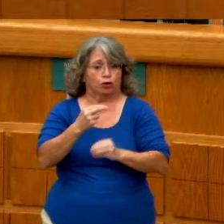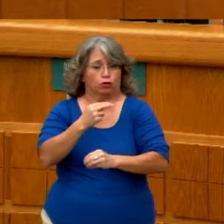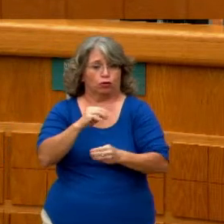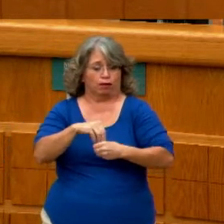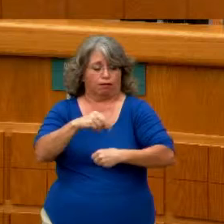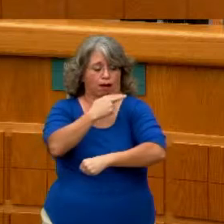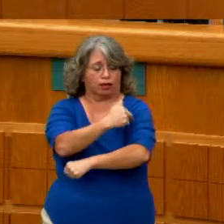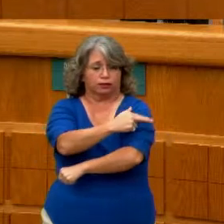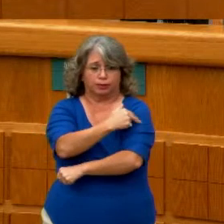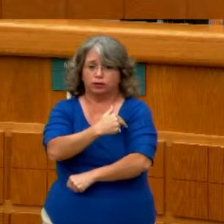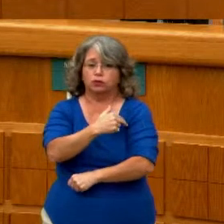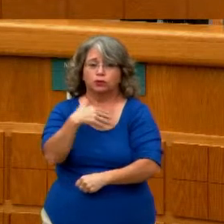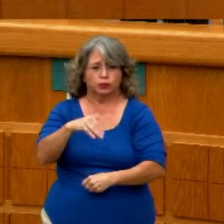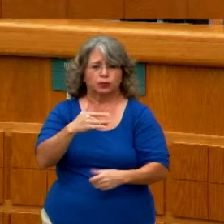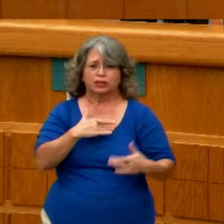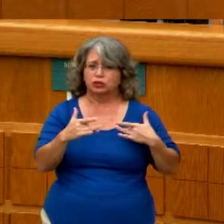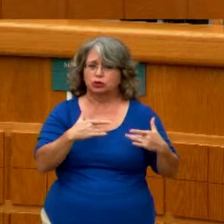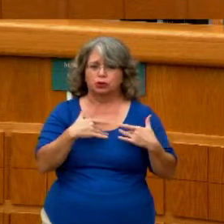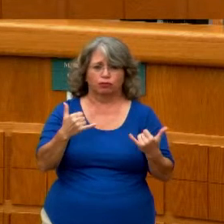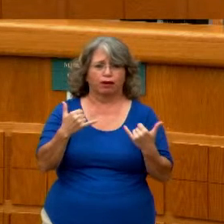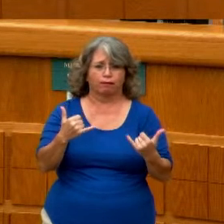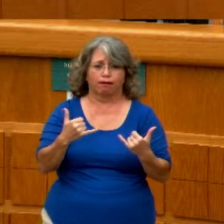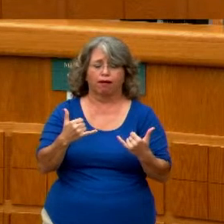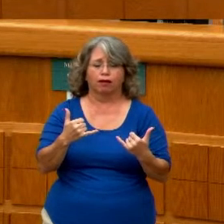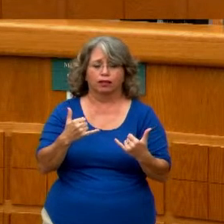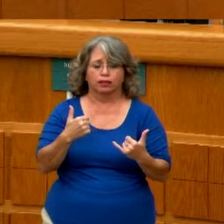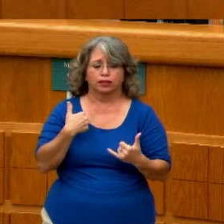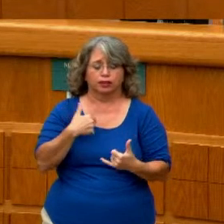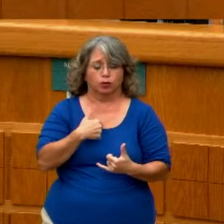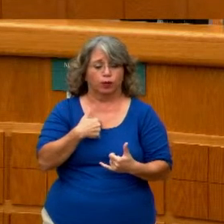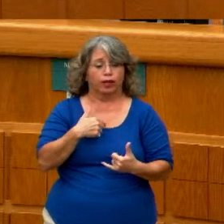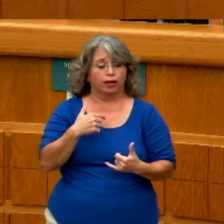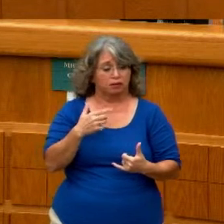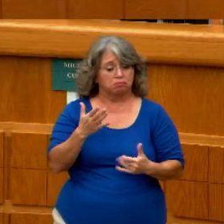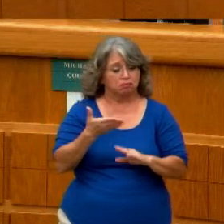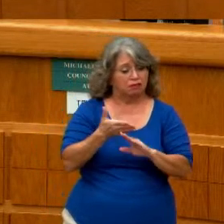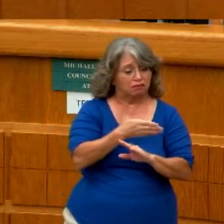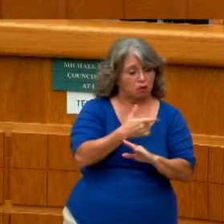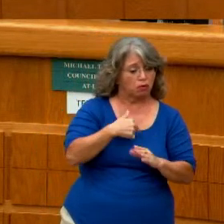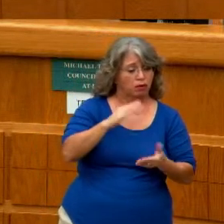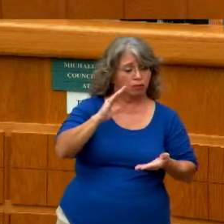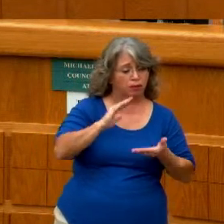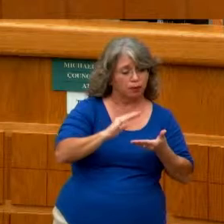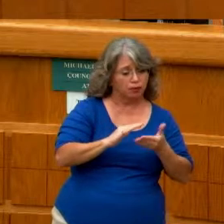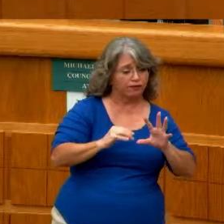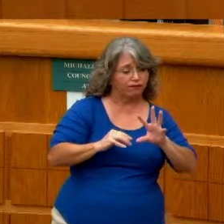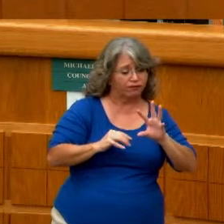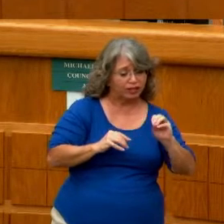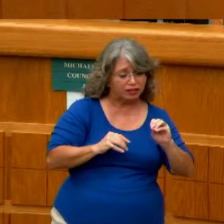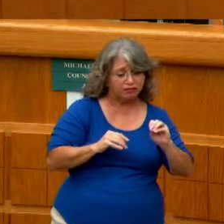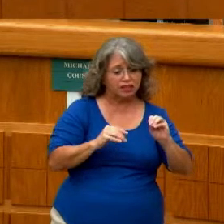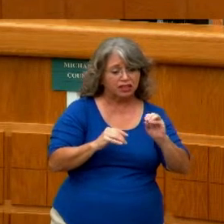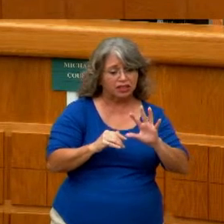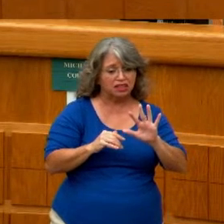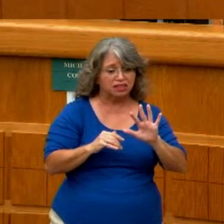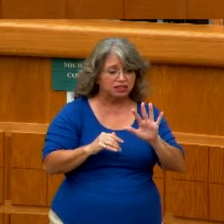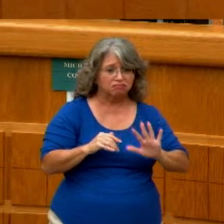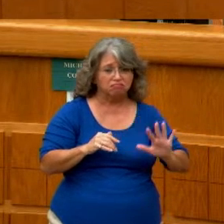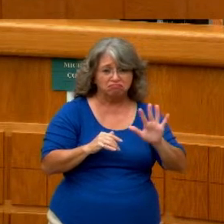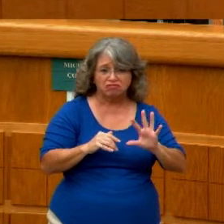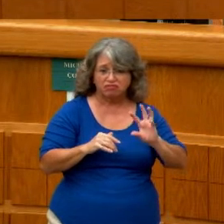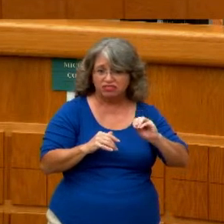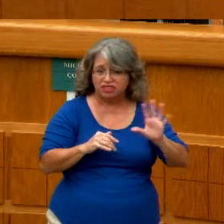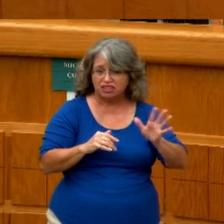The hospitalizations is also very concerning at this point. So we had just gotten to like 50